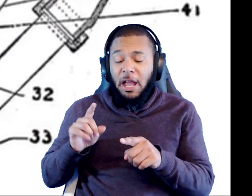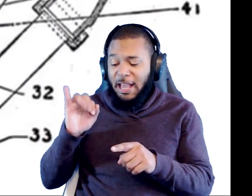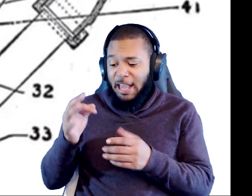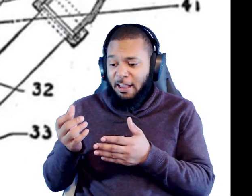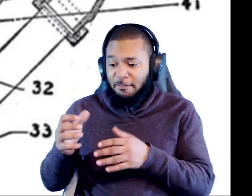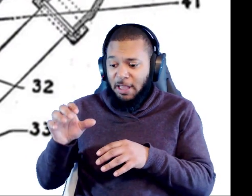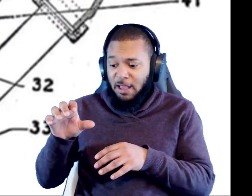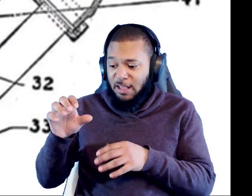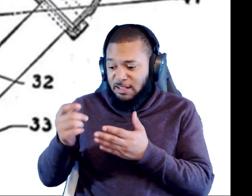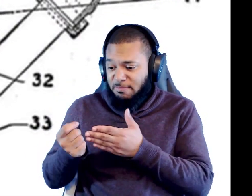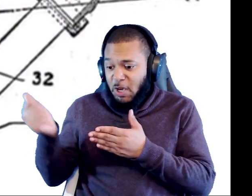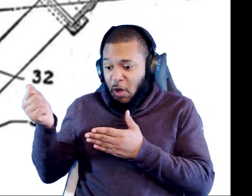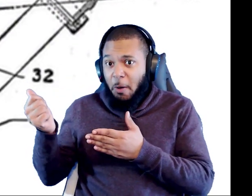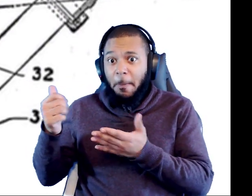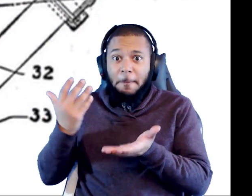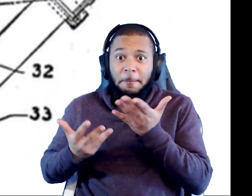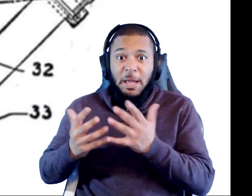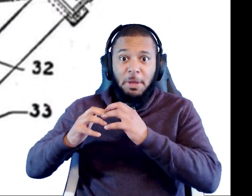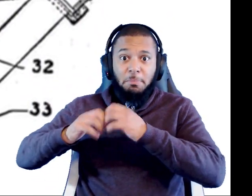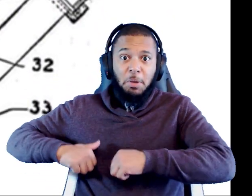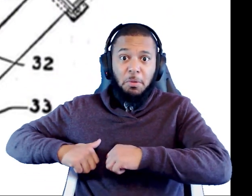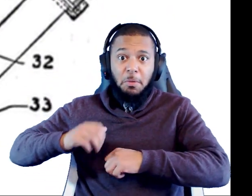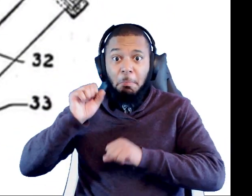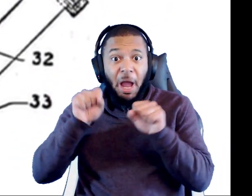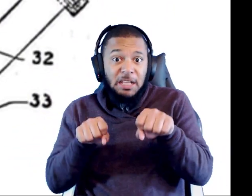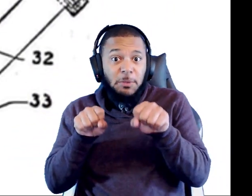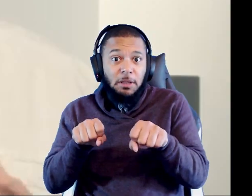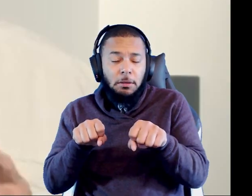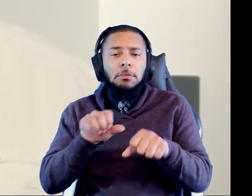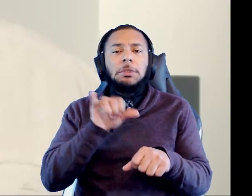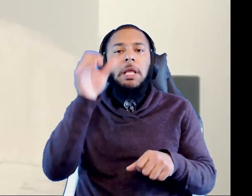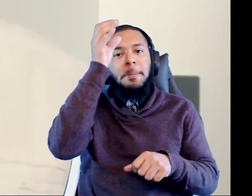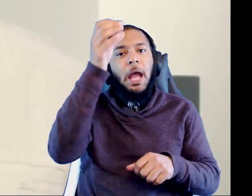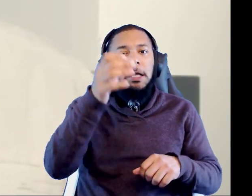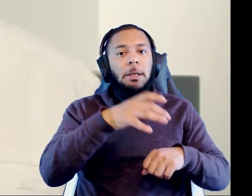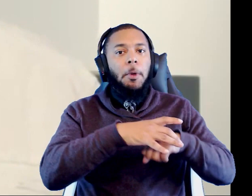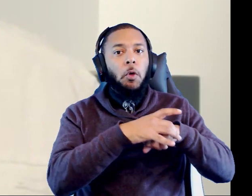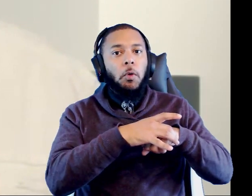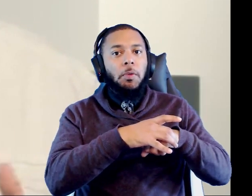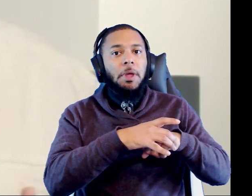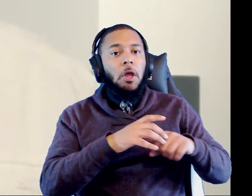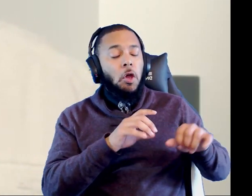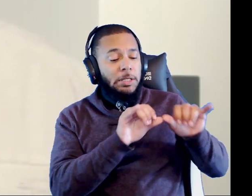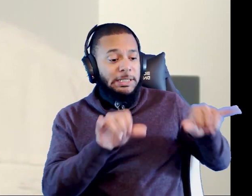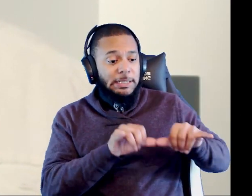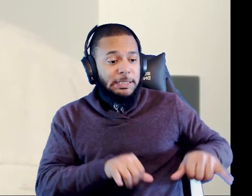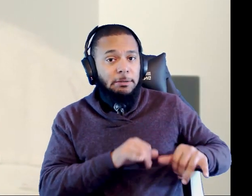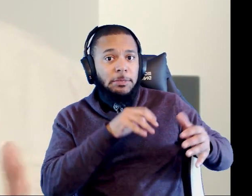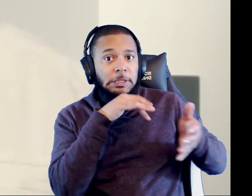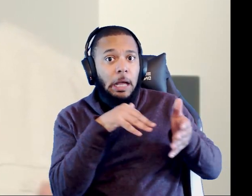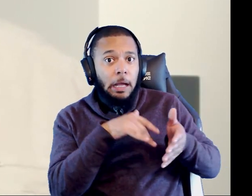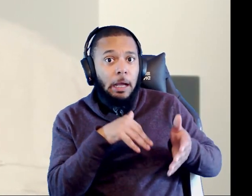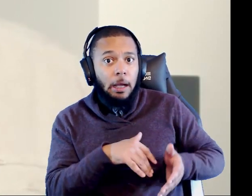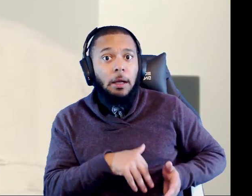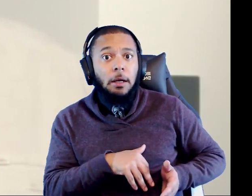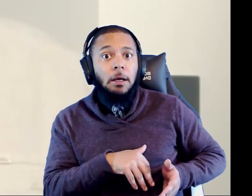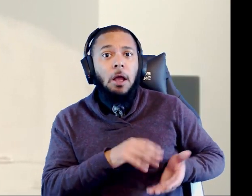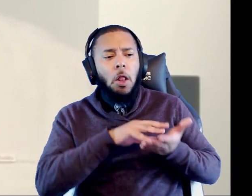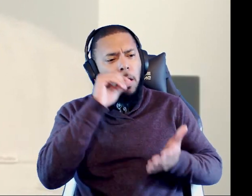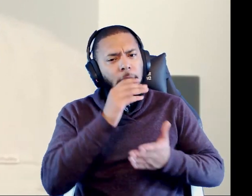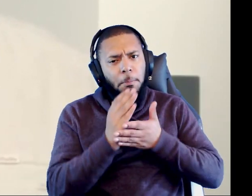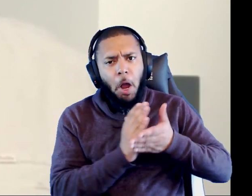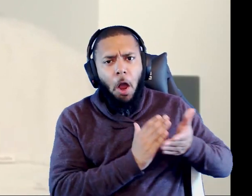off, the whole engine might stop working. It's the very same for the Earth. We want to study Earth systems and all the moving parts, learn their